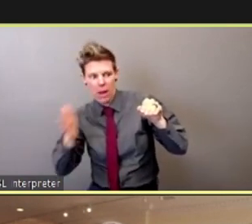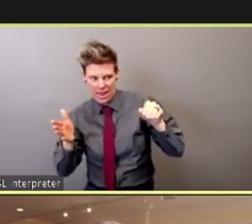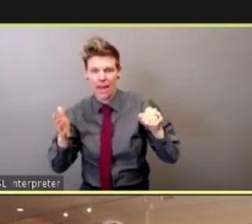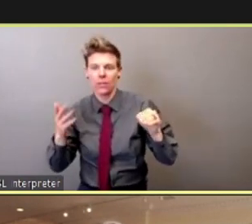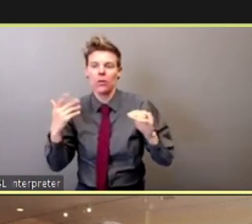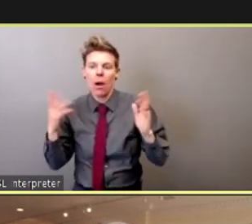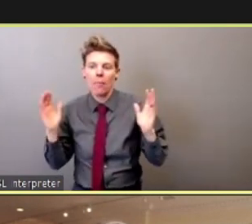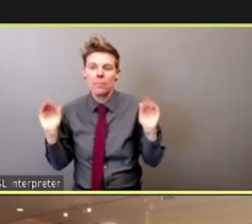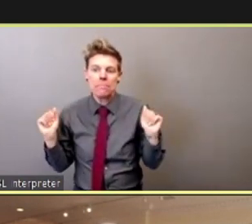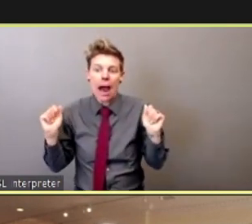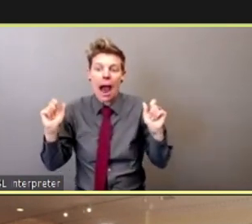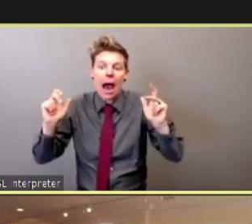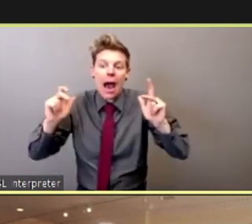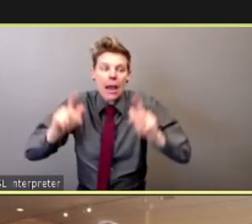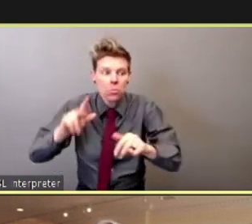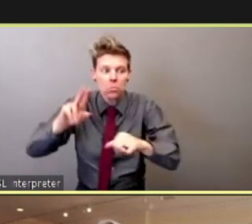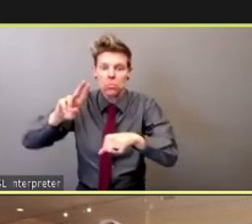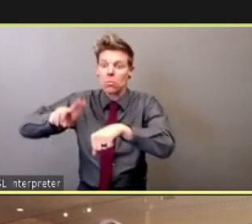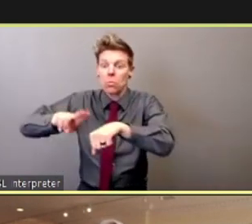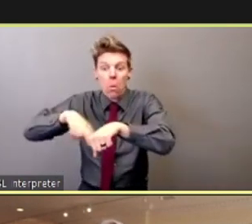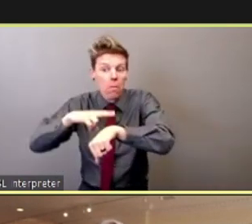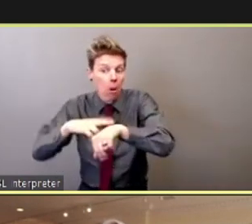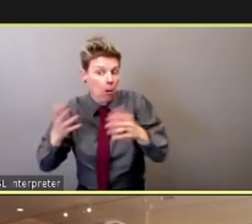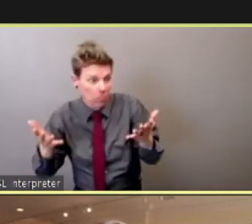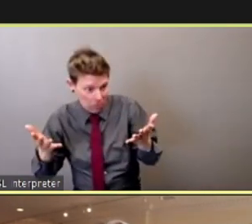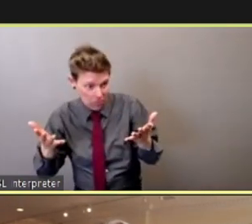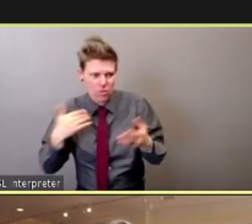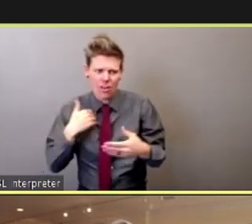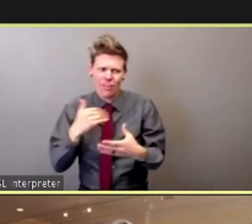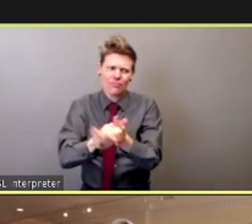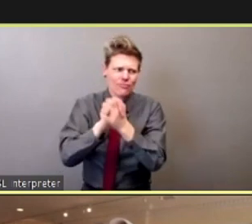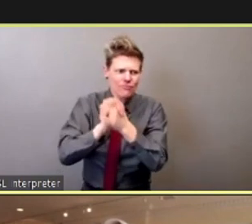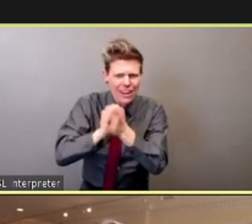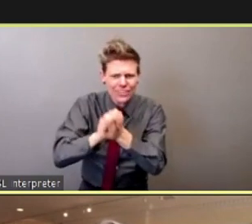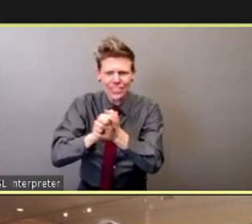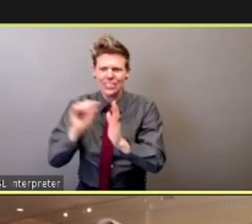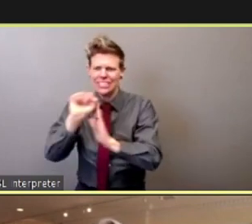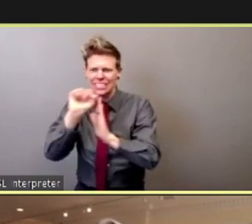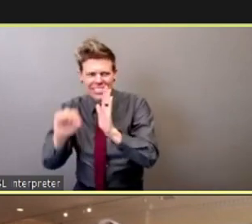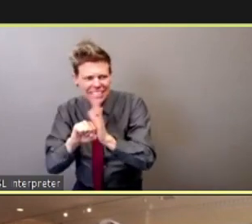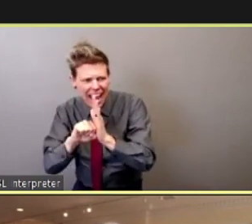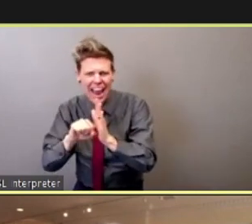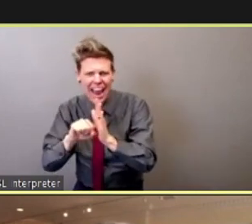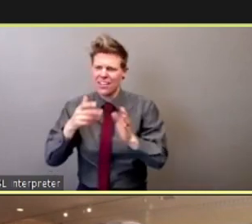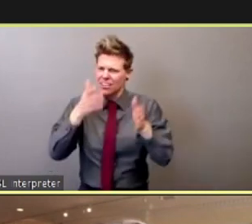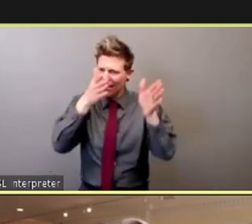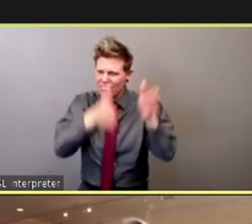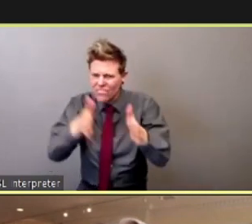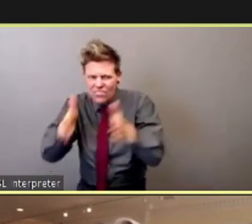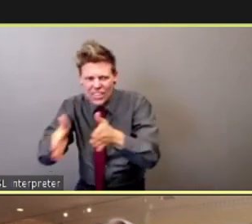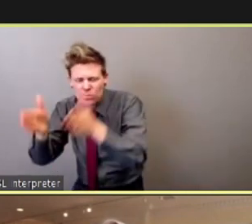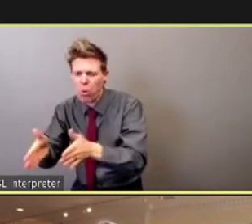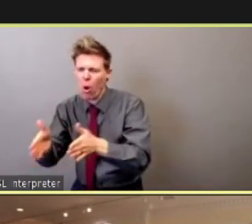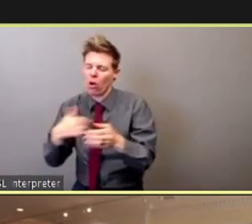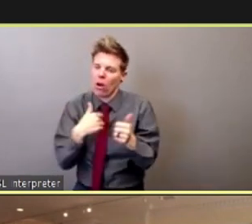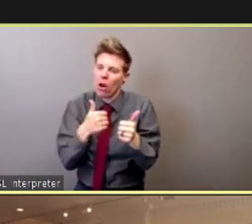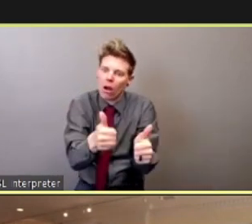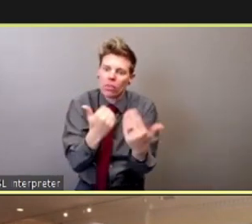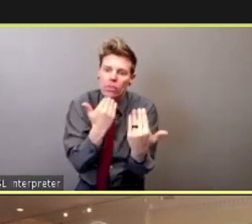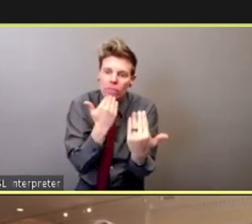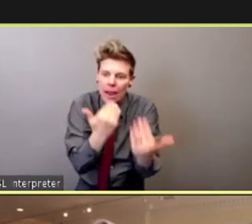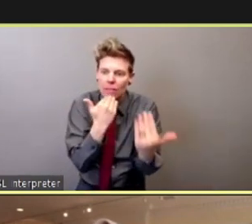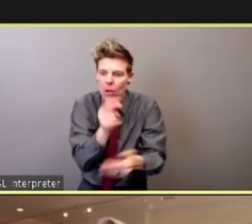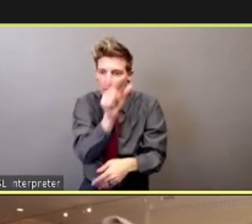these counties, congratulations to the state, congratulations to every single New Mexican who's been doing their part, wearing their